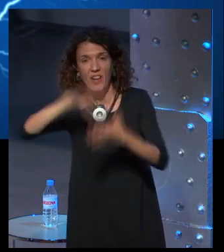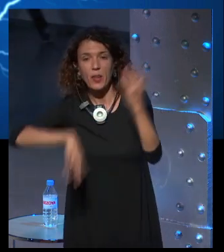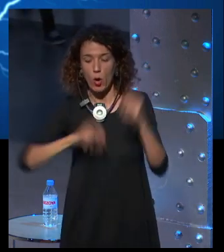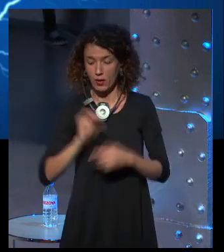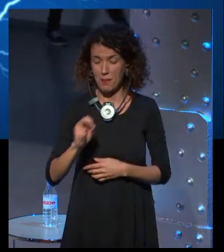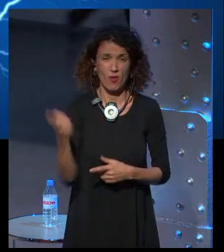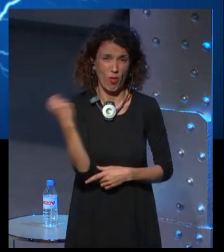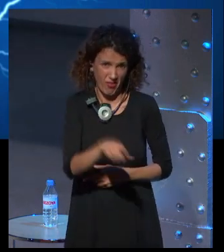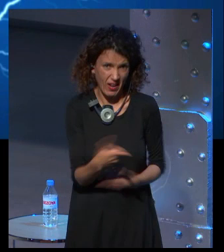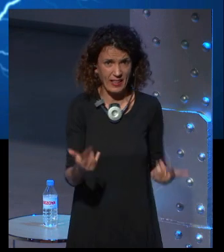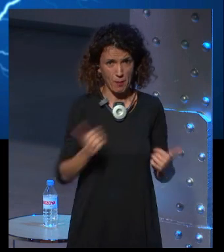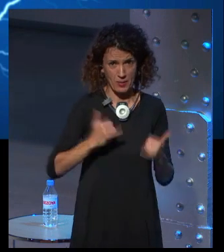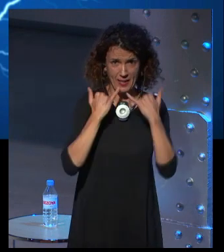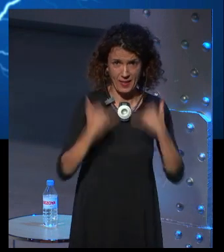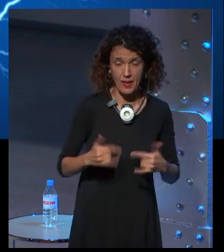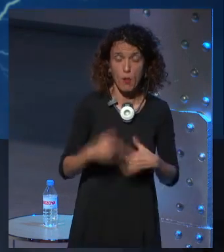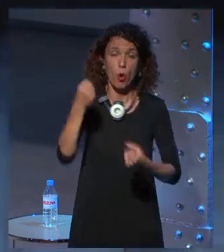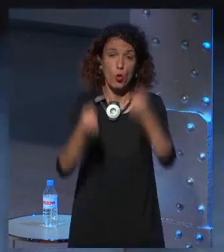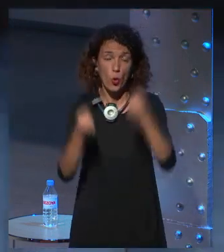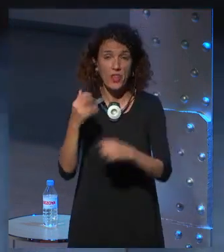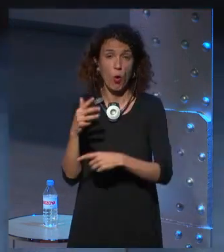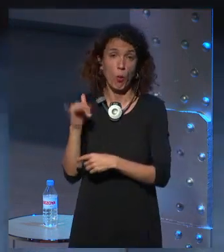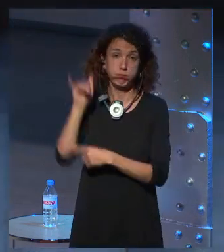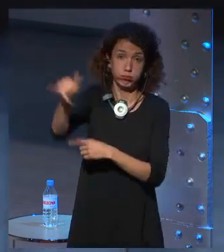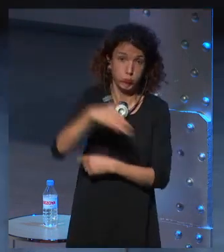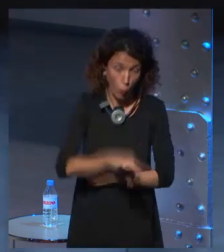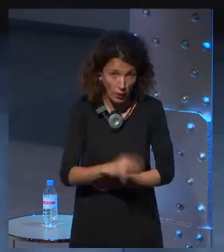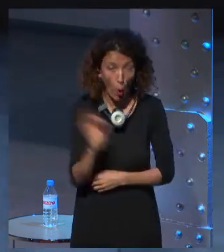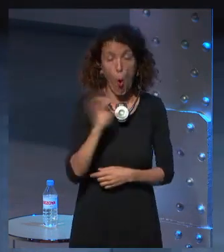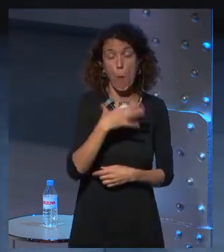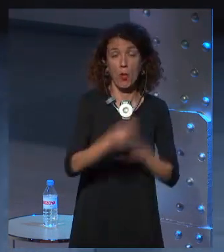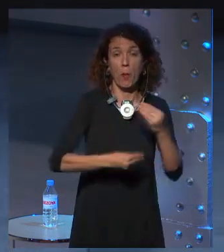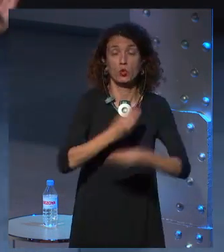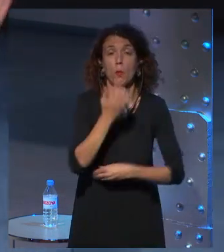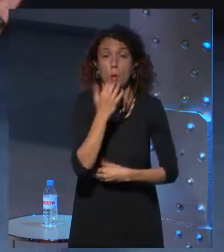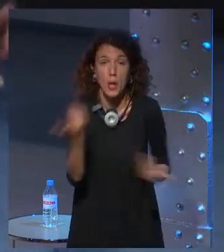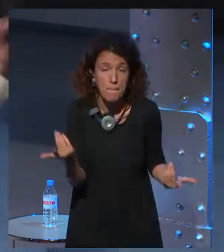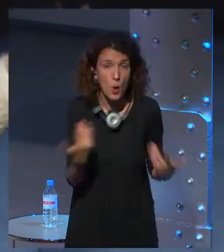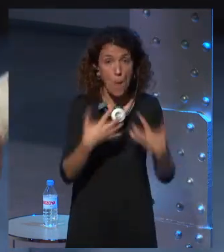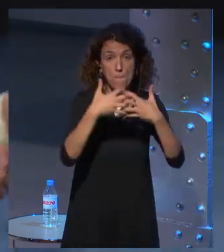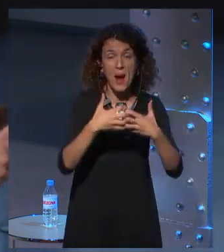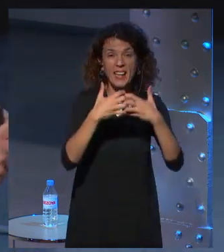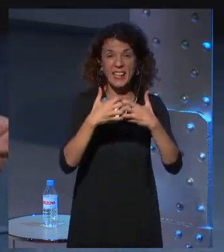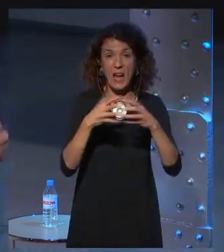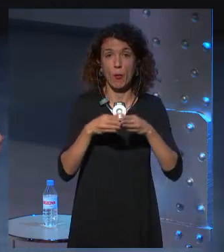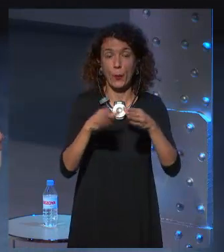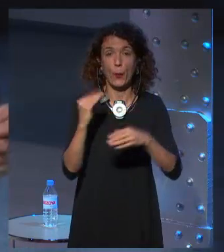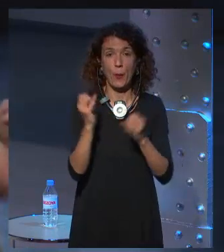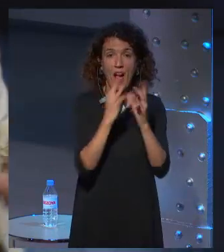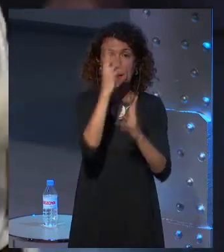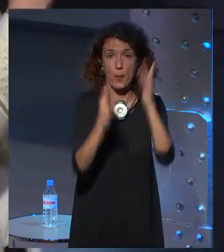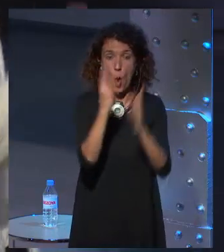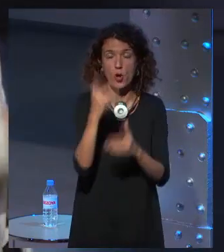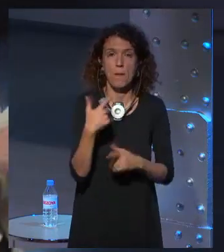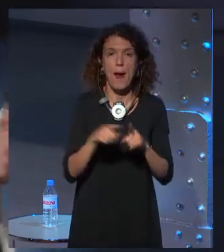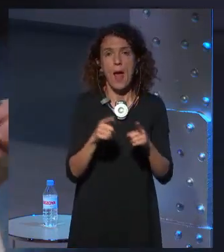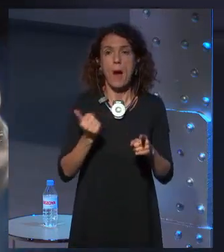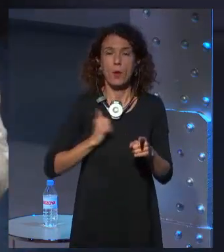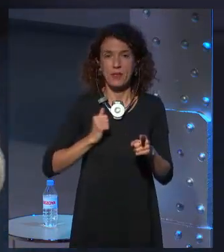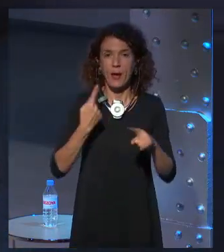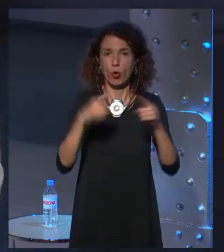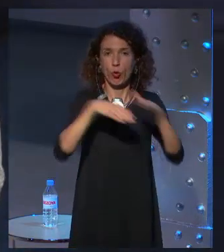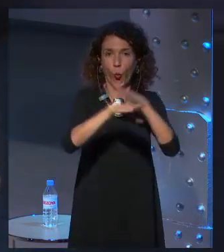could drive or fly. Right? We could use the steam engine to transport huge amounts of resources from one place to the next. We can